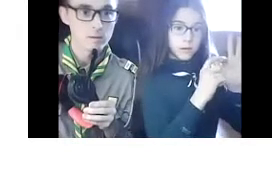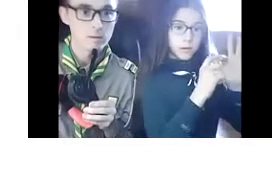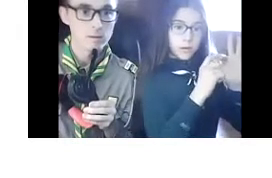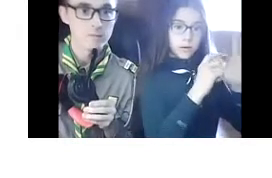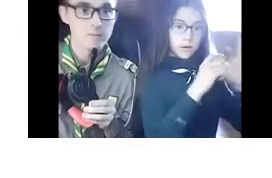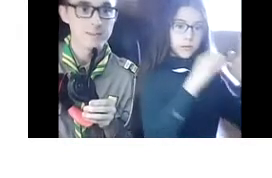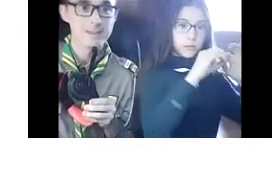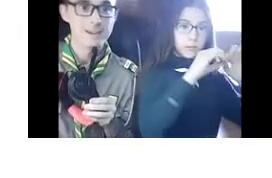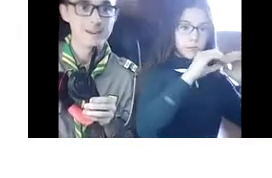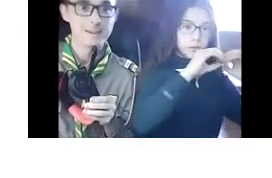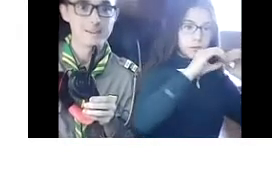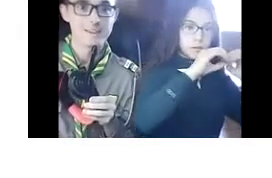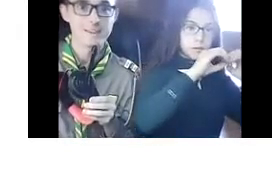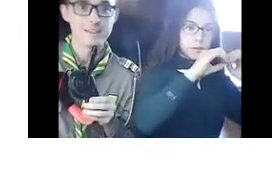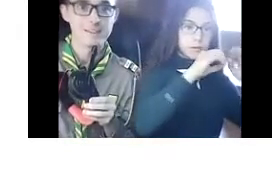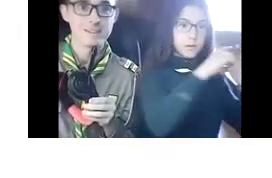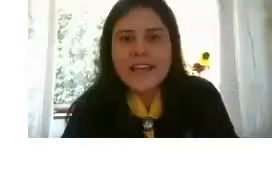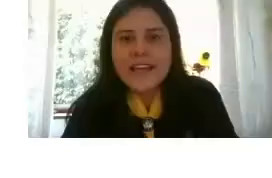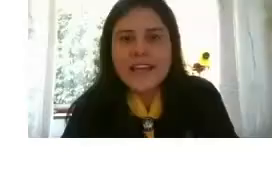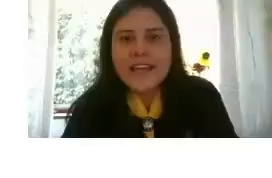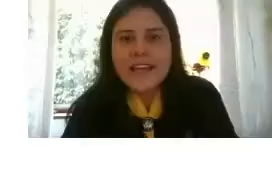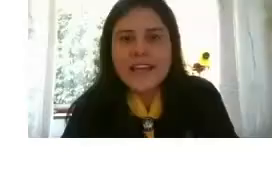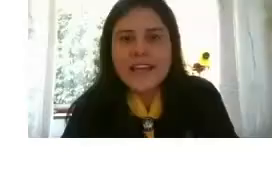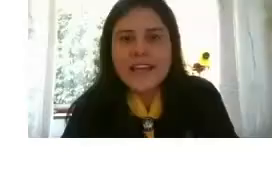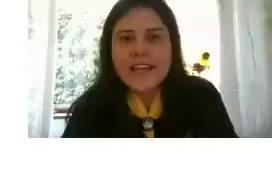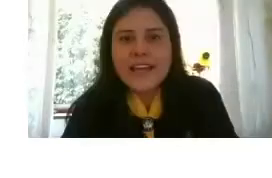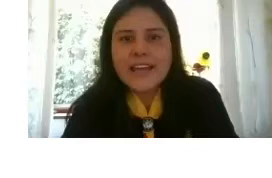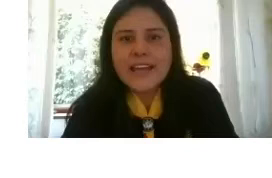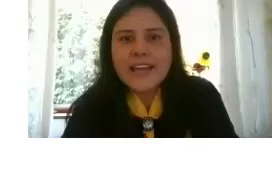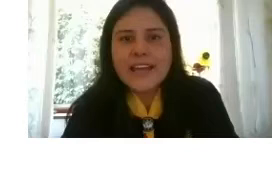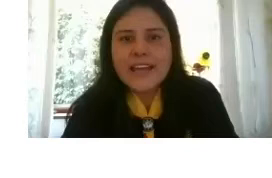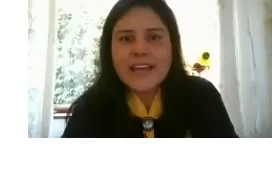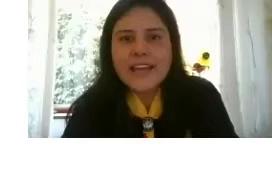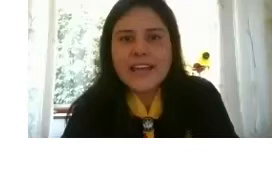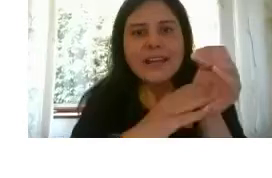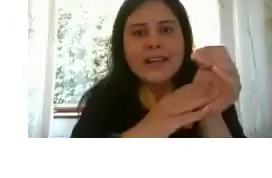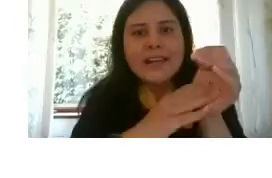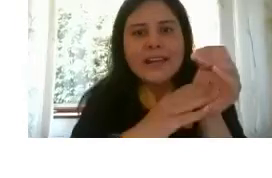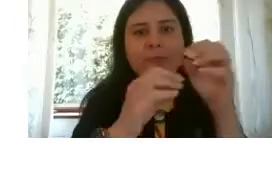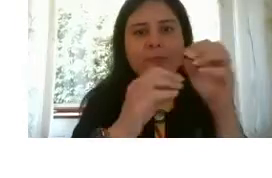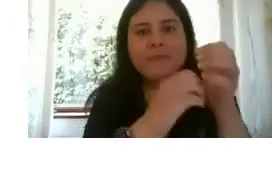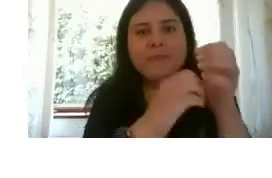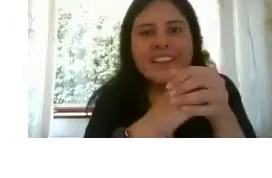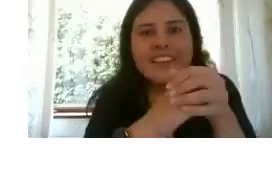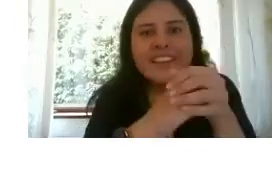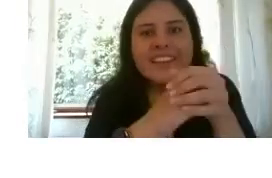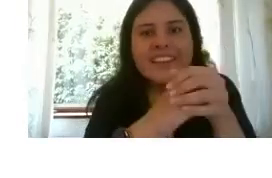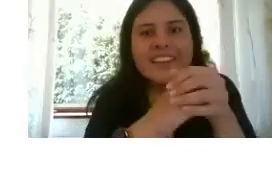Yeah, I can see you. Okay. Yeah, okay. So, Rebecca.